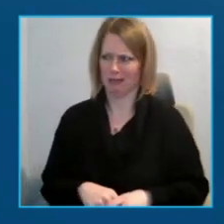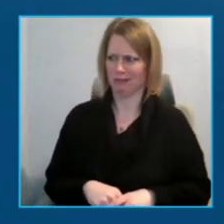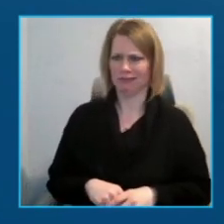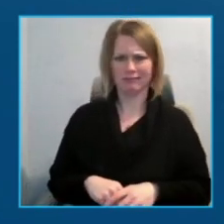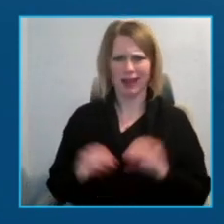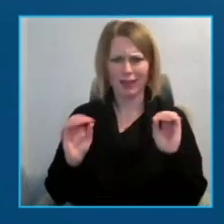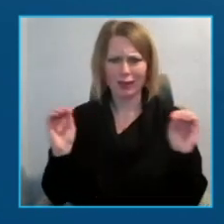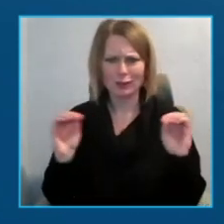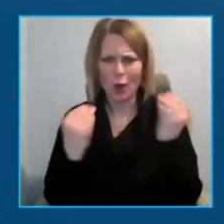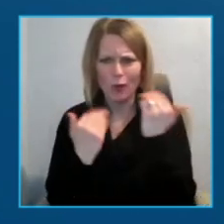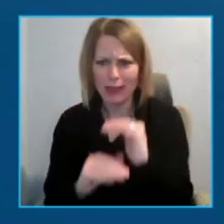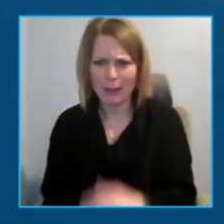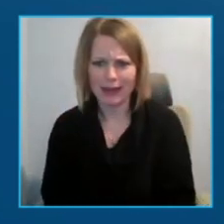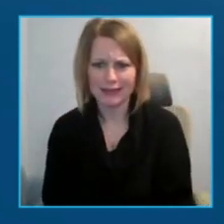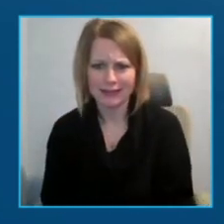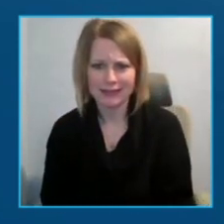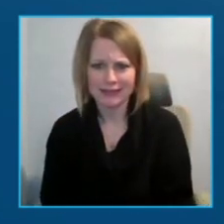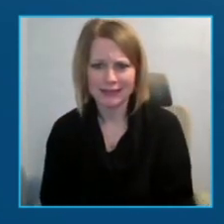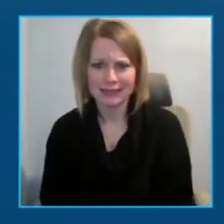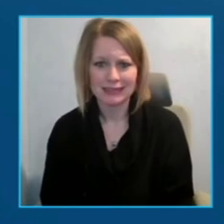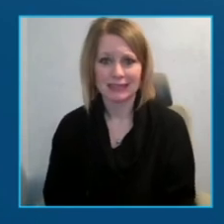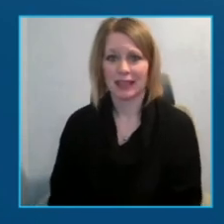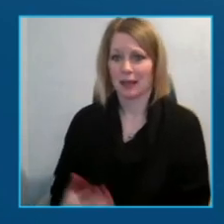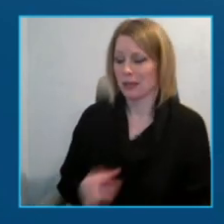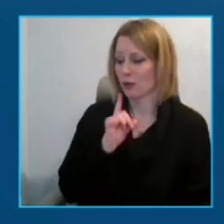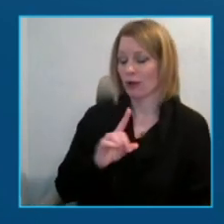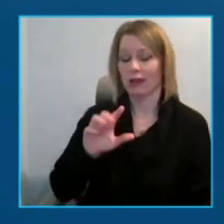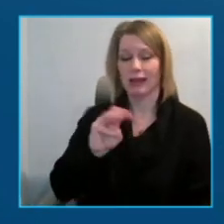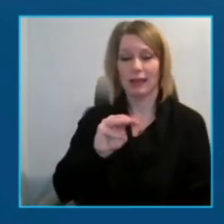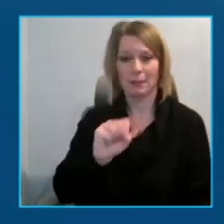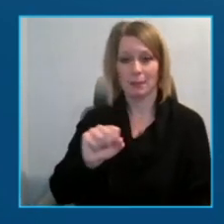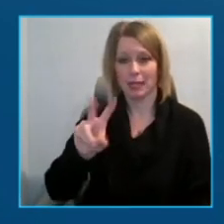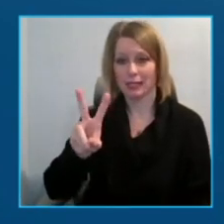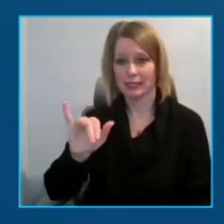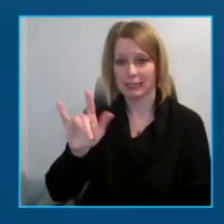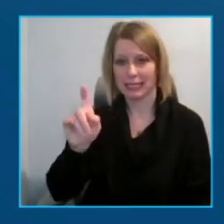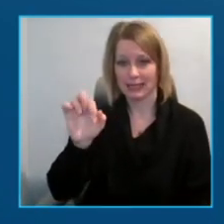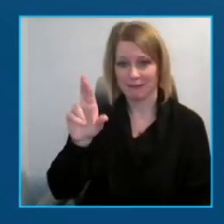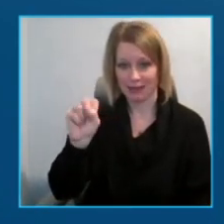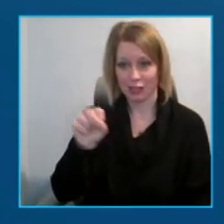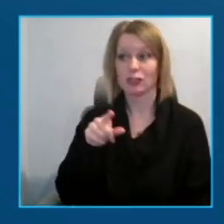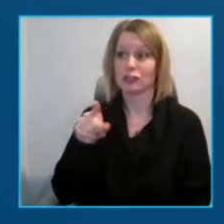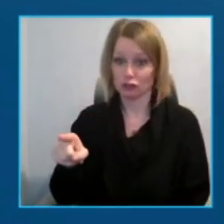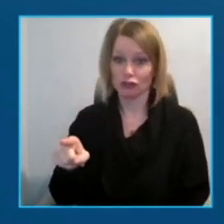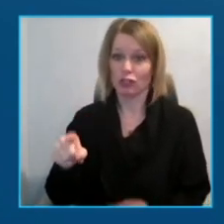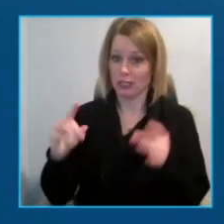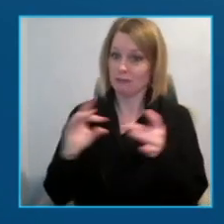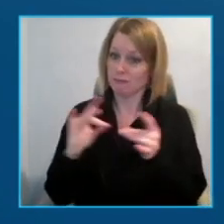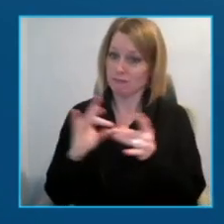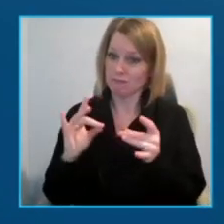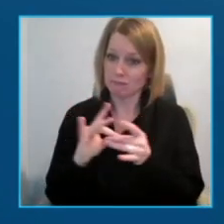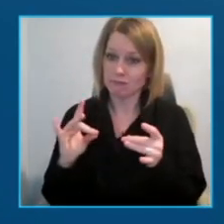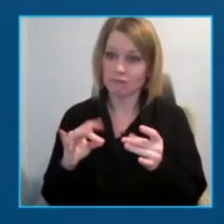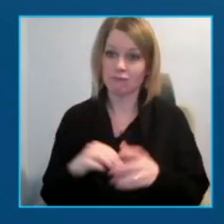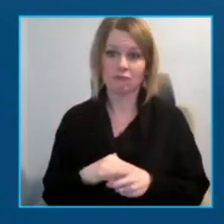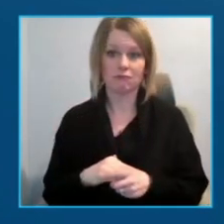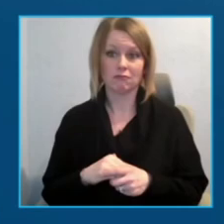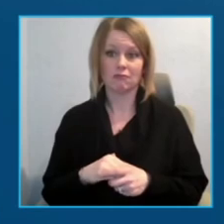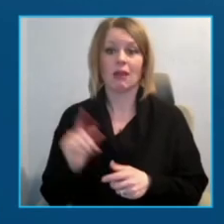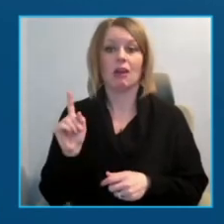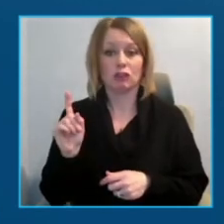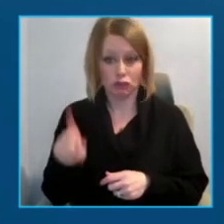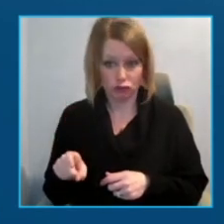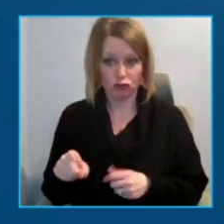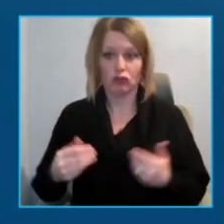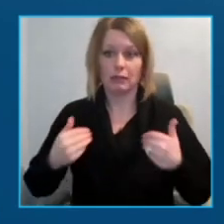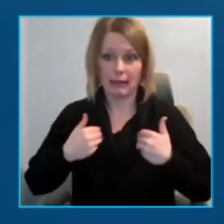It's one thing Ms. Vickers has said in her memos that, you know, there ought to be times when